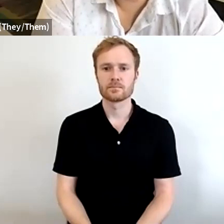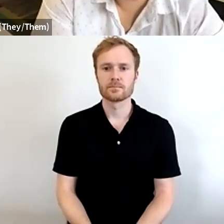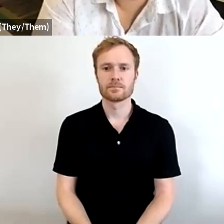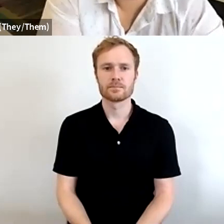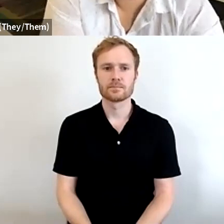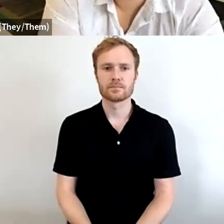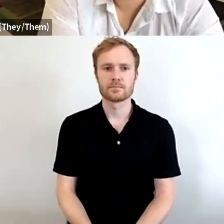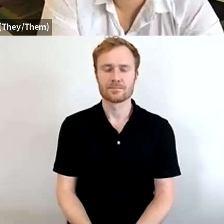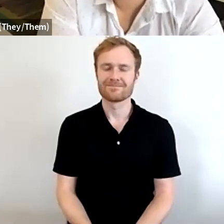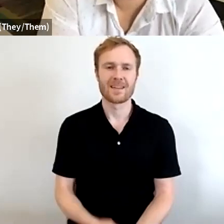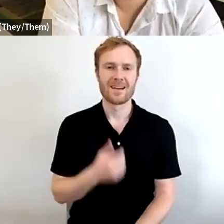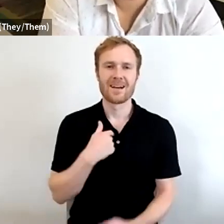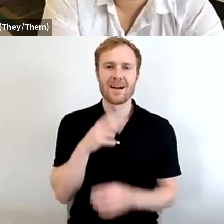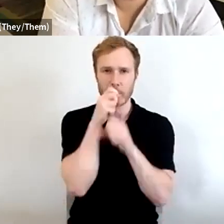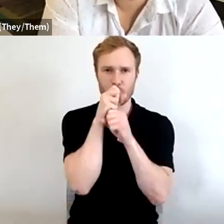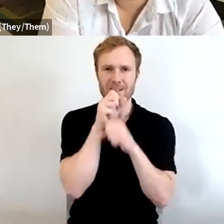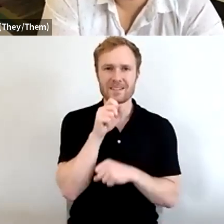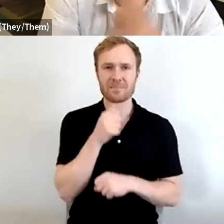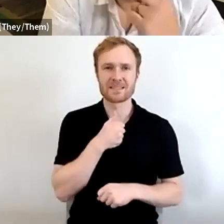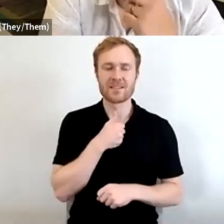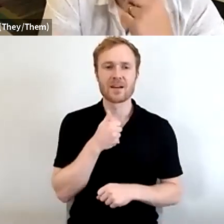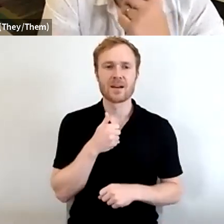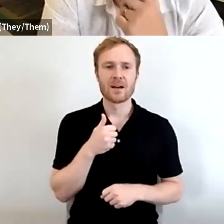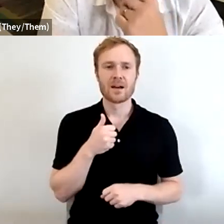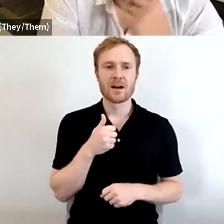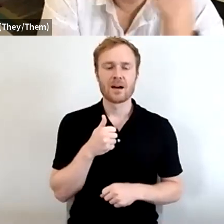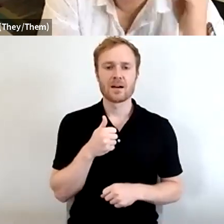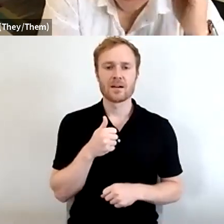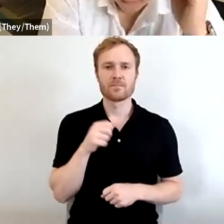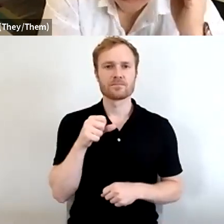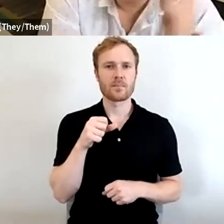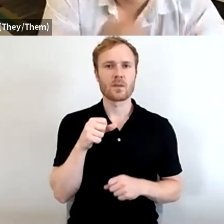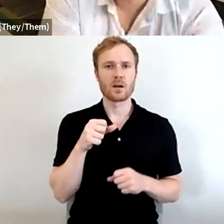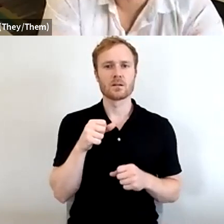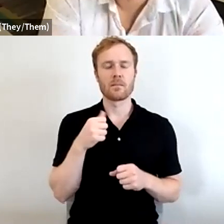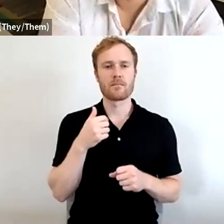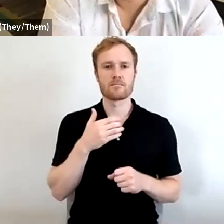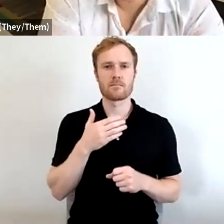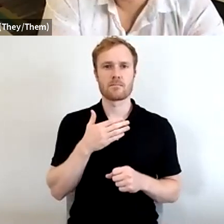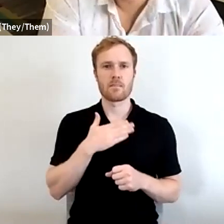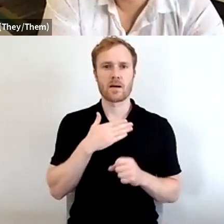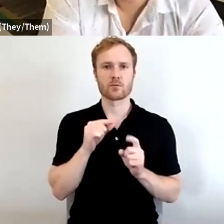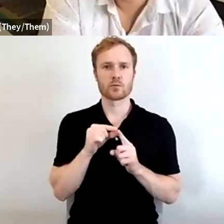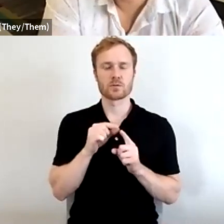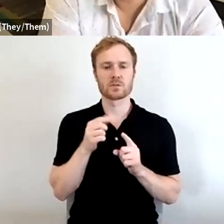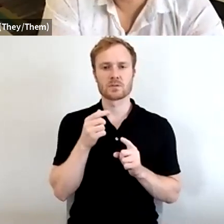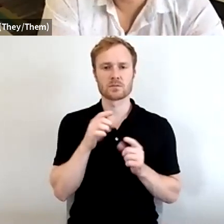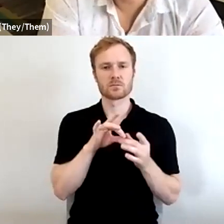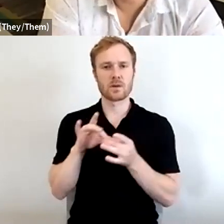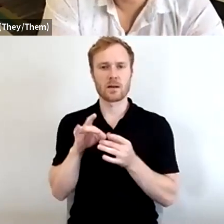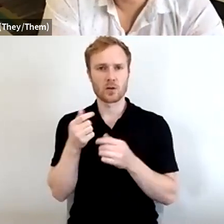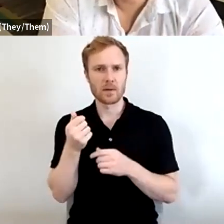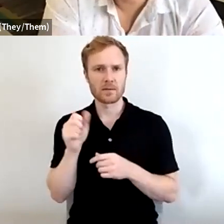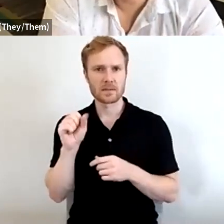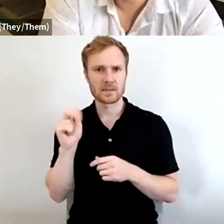I muted myself. We kind of touched on this a little bit with what Sarah had mentioned, but I'm going to ask a question to Lyndsey first